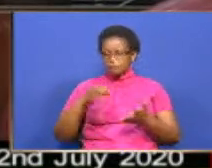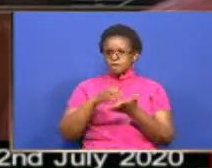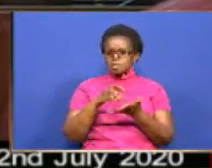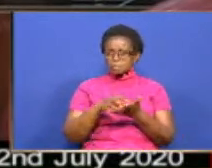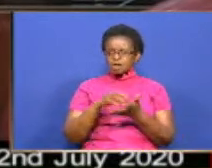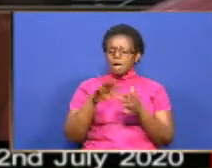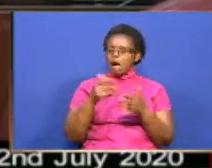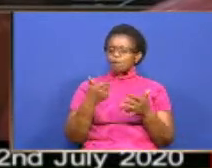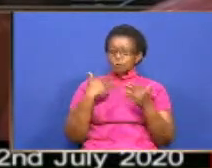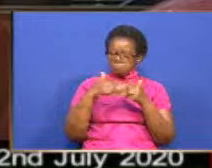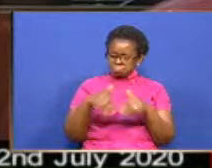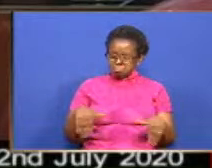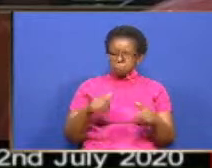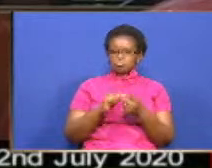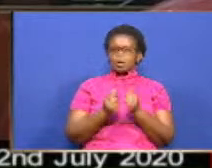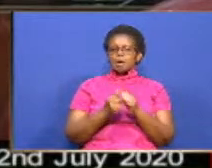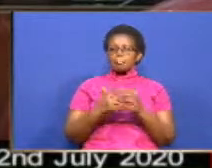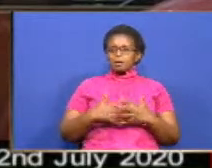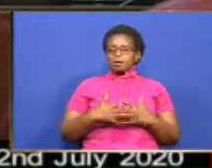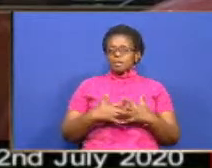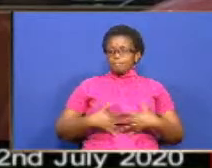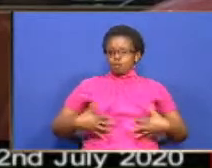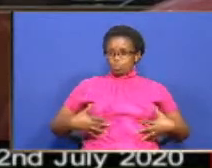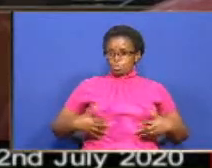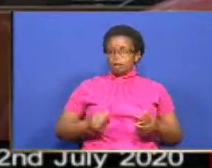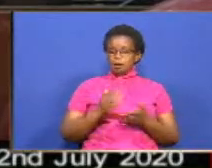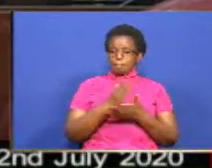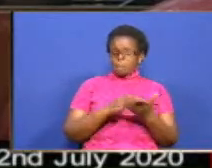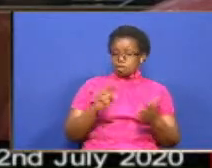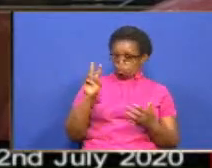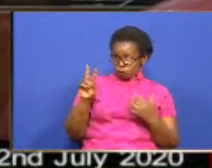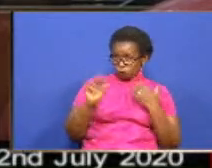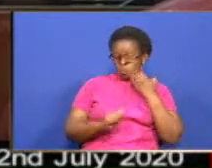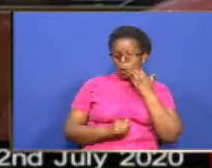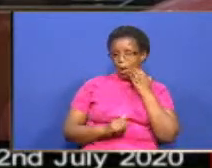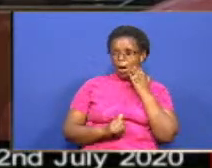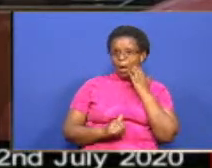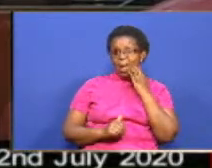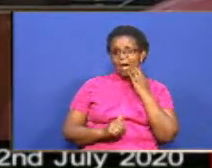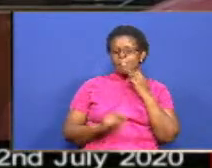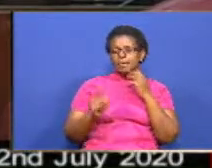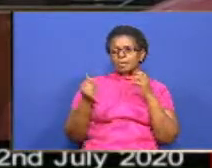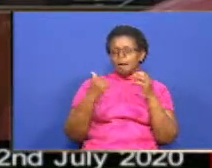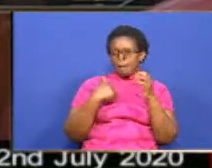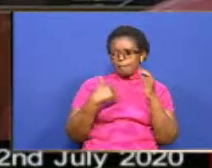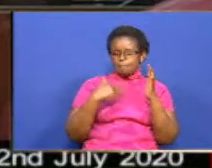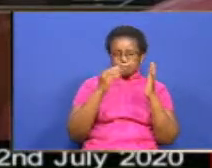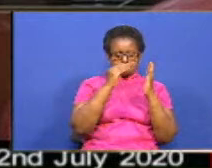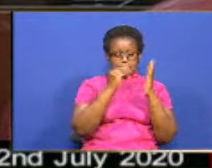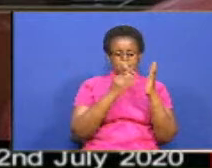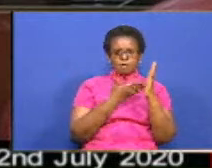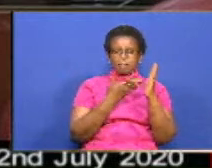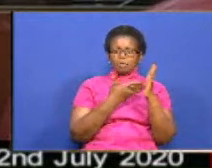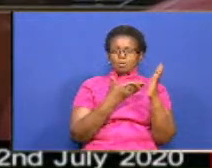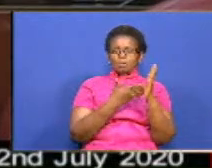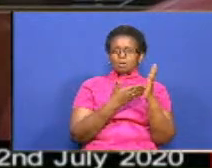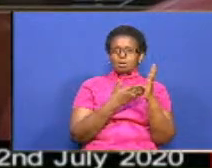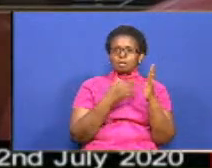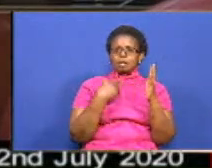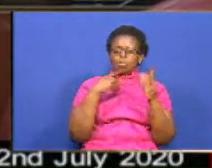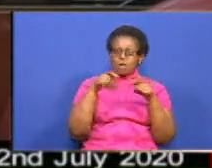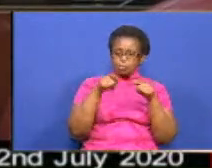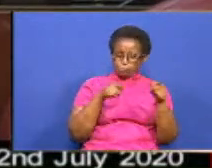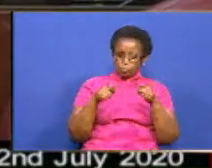a refugee. Part 2, Honorable Speaker, contains the provisions mainly on administrative